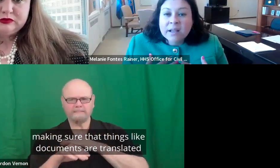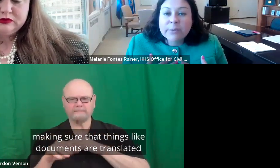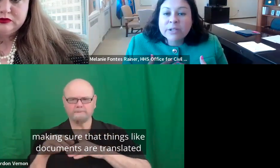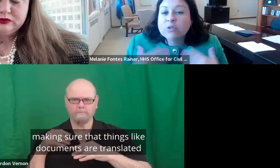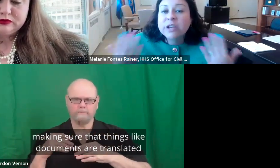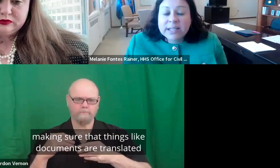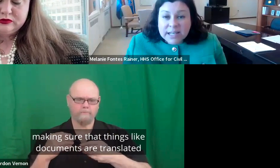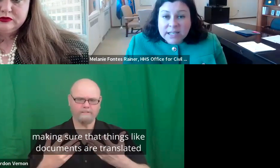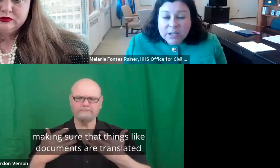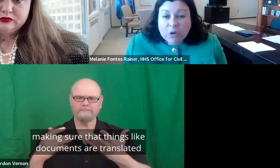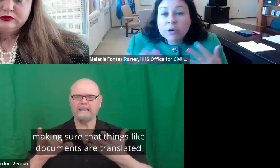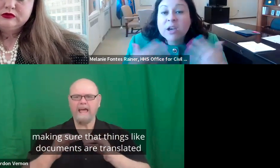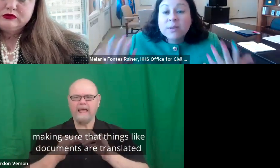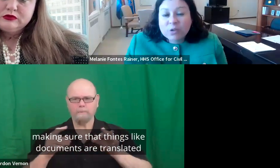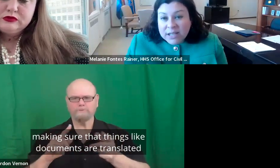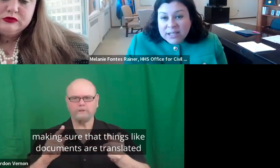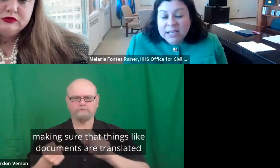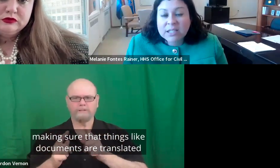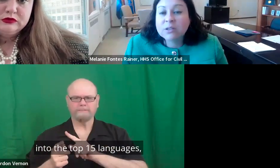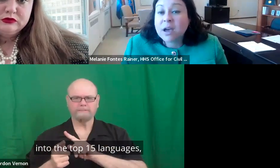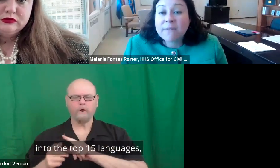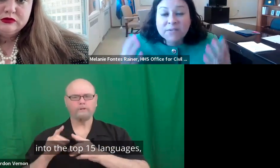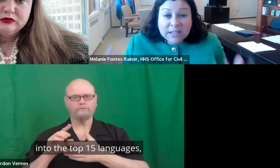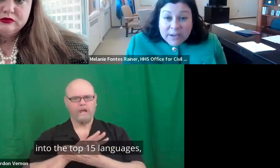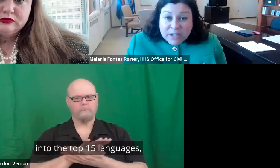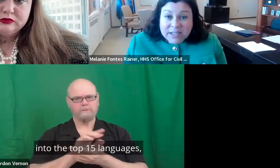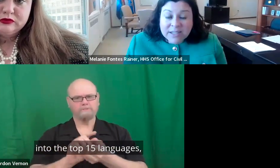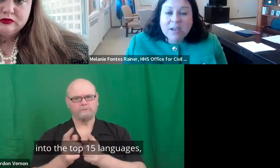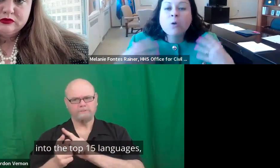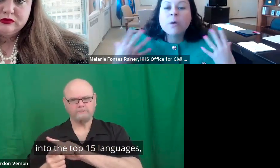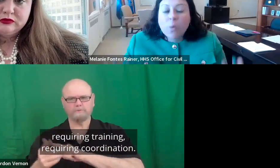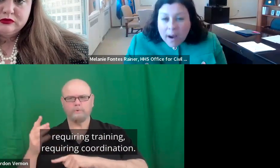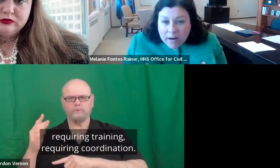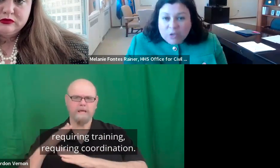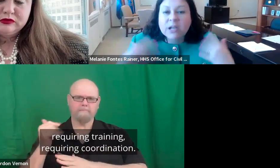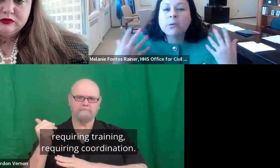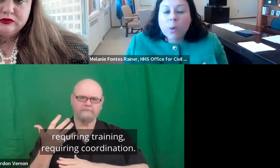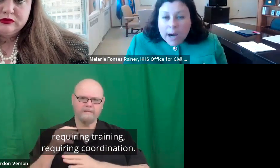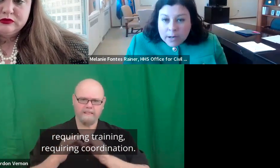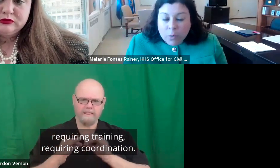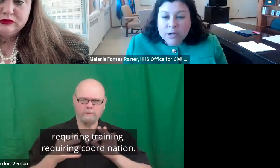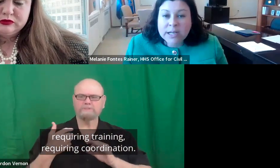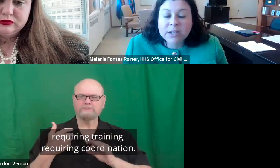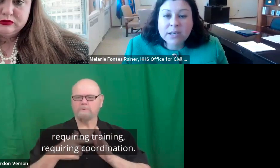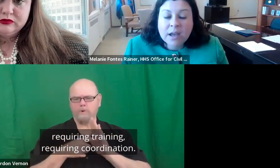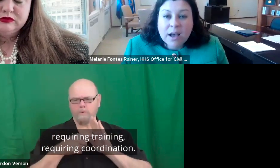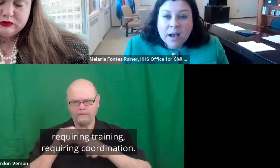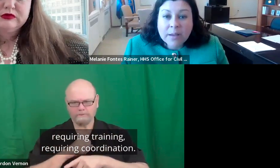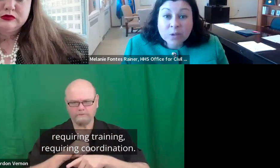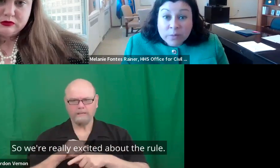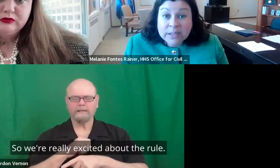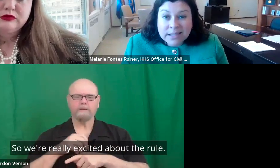like languages are translated into, or documents are translated into the top 15 languages, requiring training, requiring